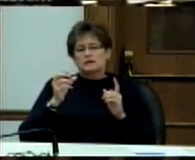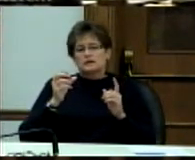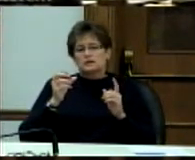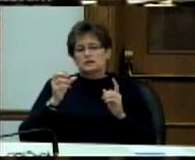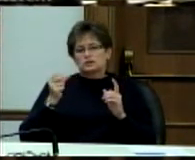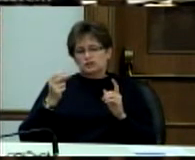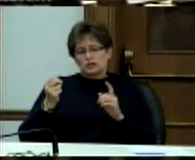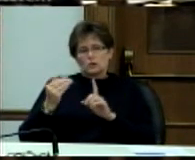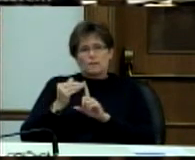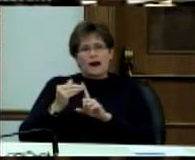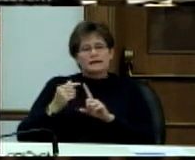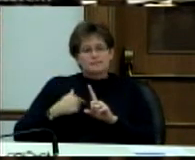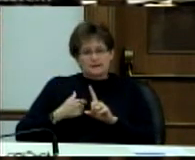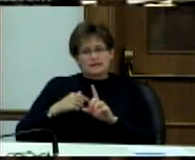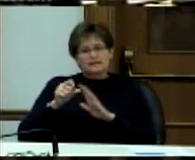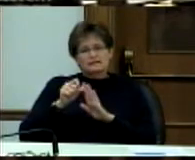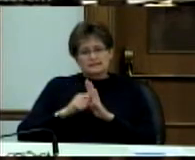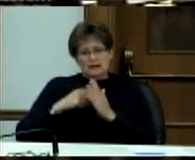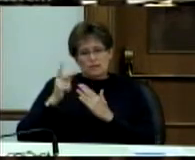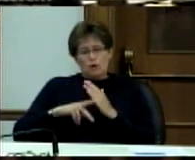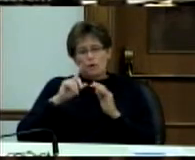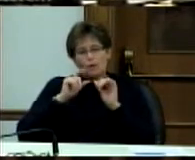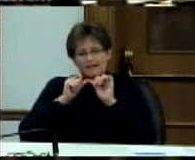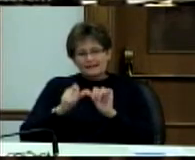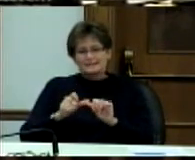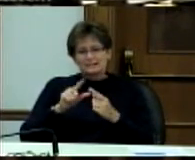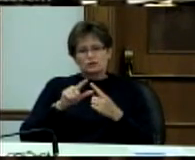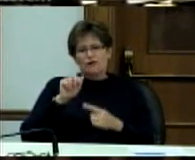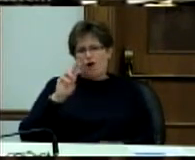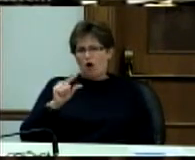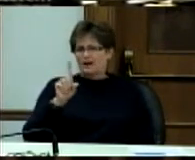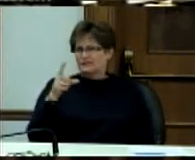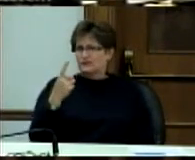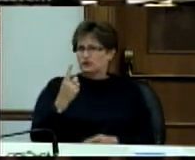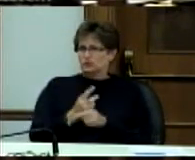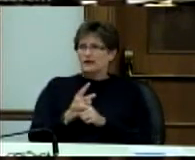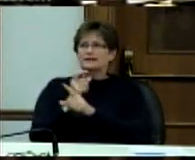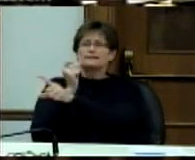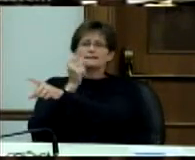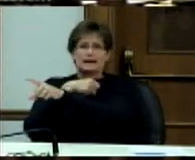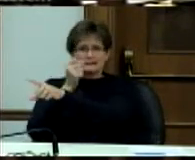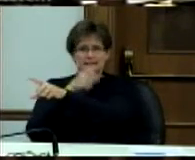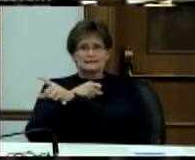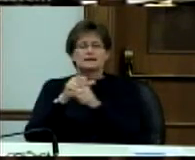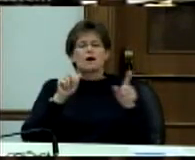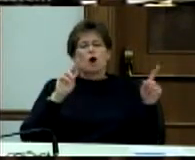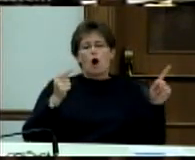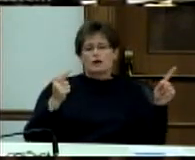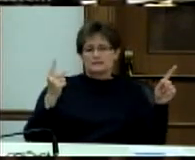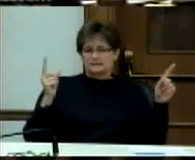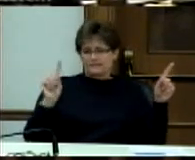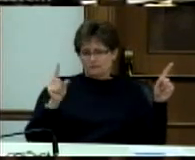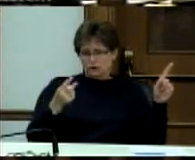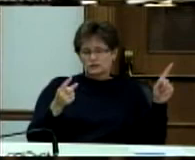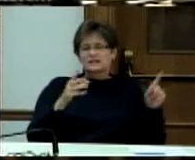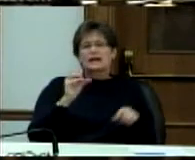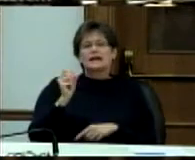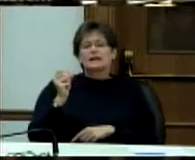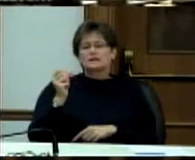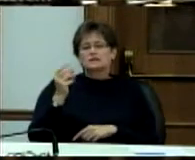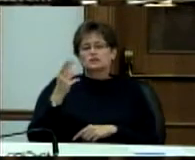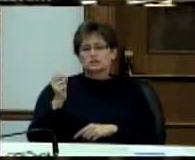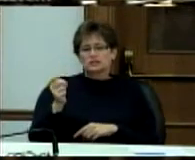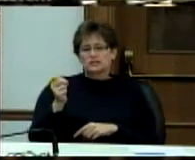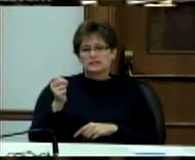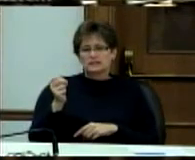I was reminded that the STEAM program will continue until August 1st, I believe. Yes. Thursday, August 1st,